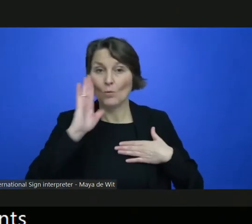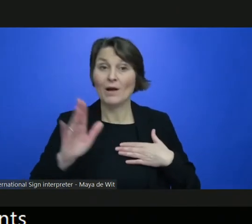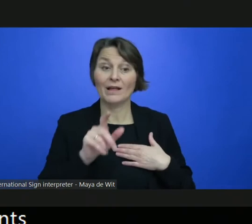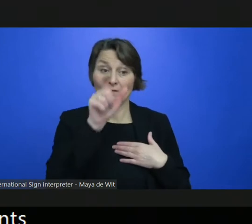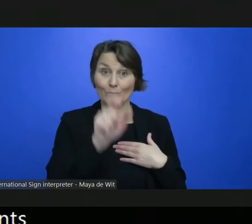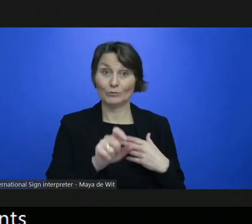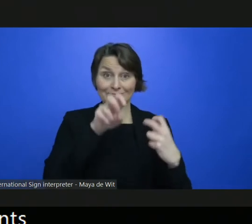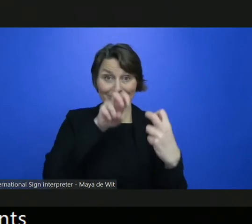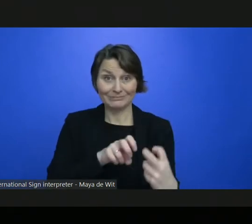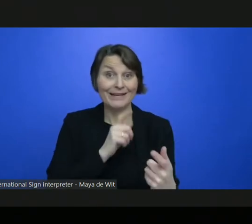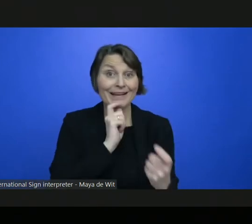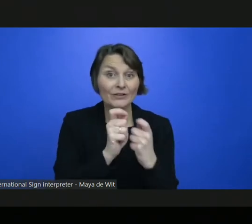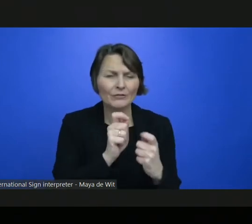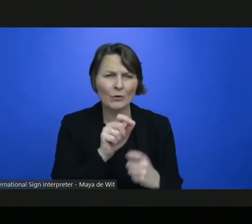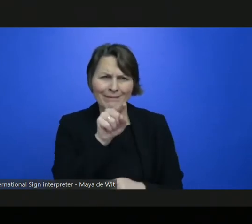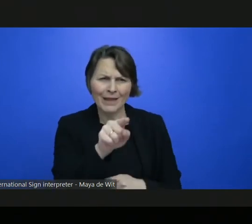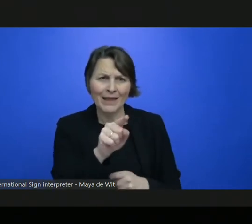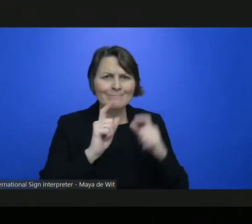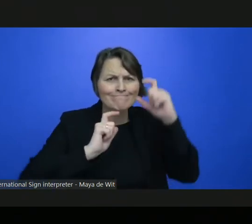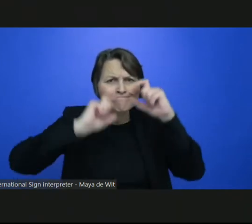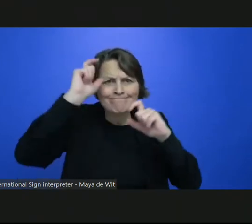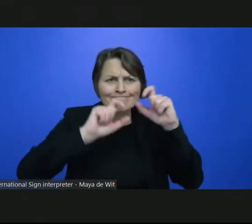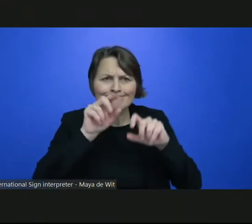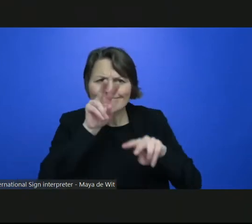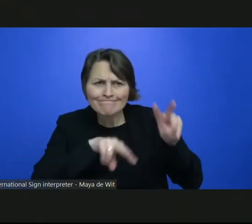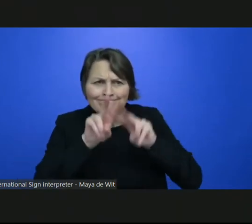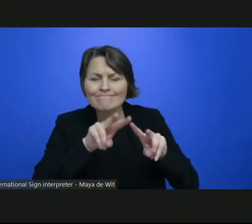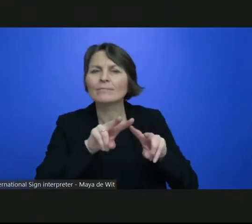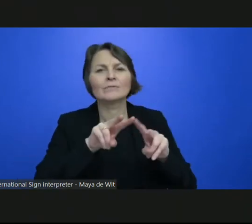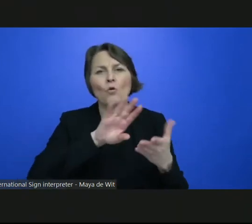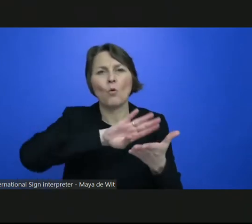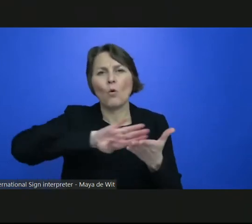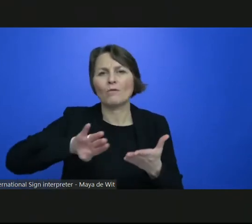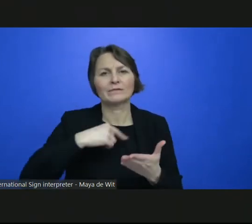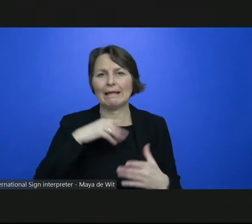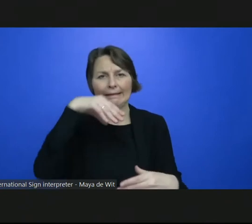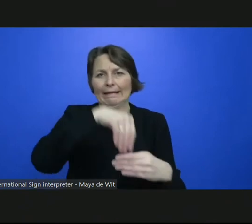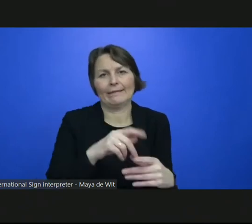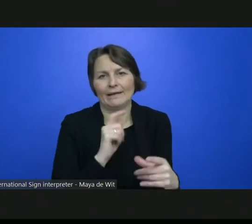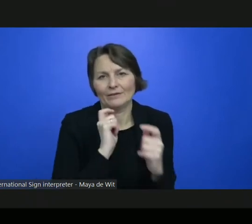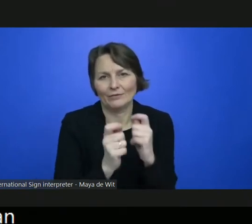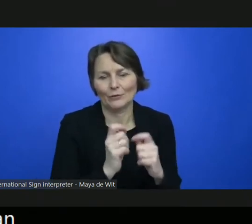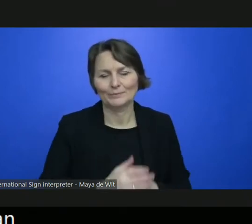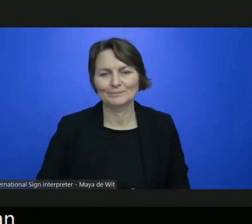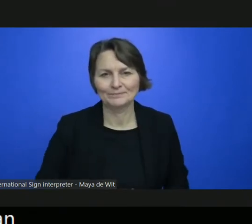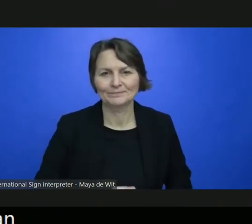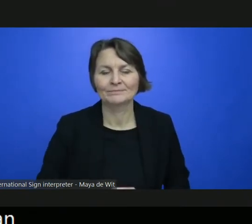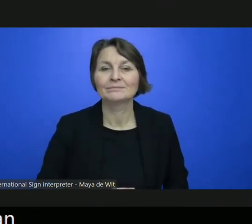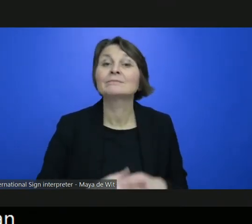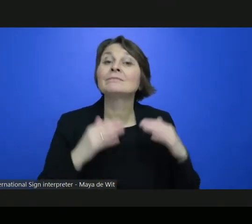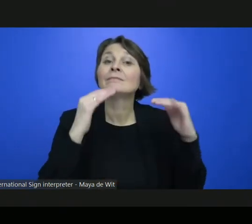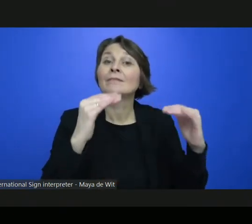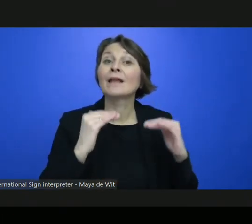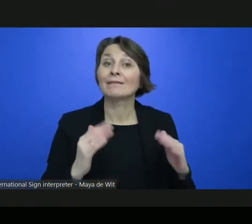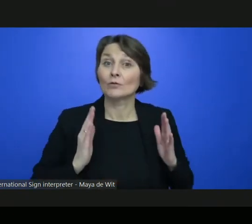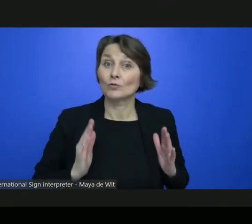risk audit, which I think is really quite significant. And we see human rights and equality regulators beginning to